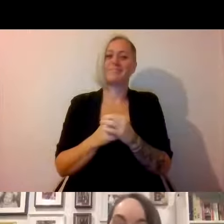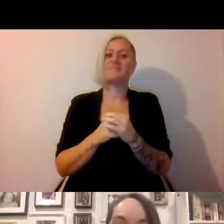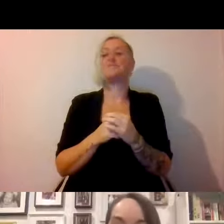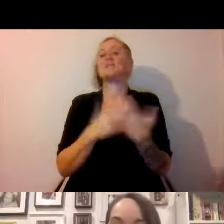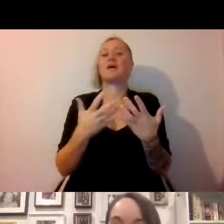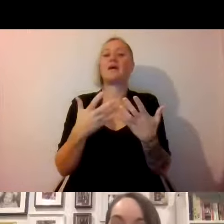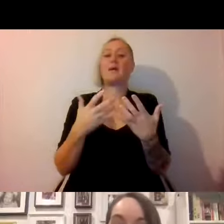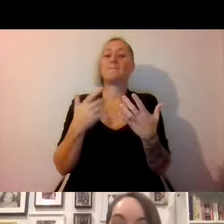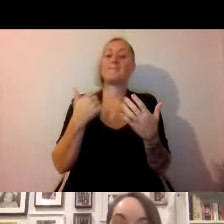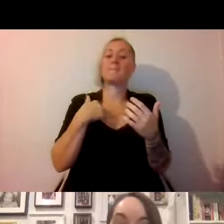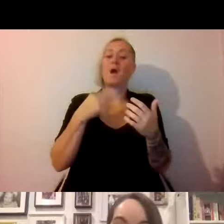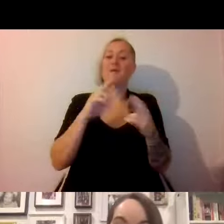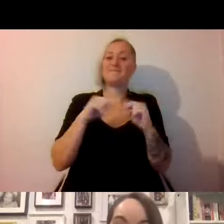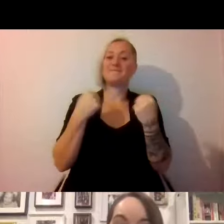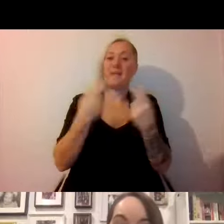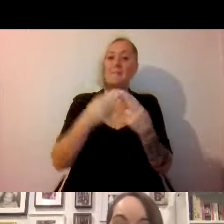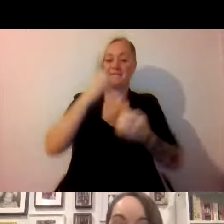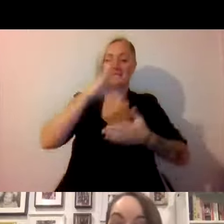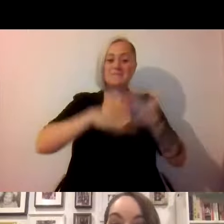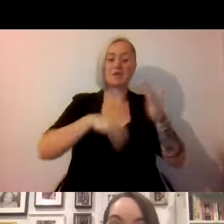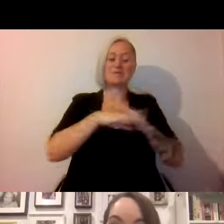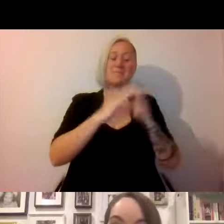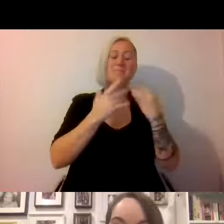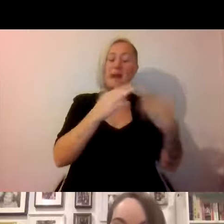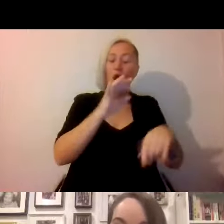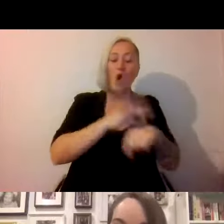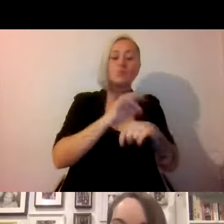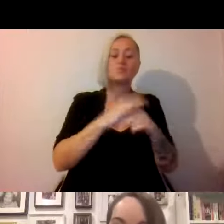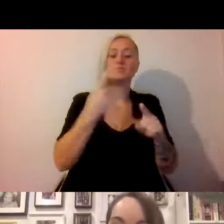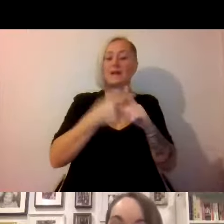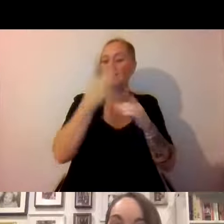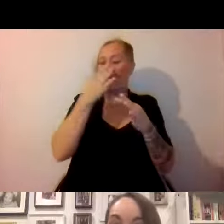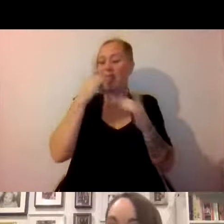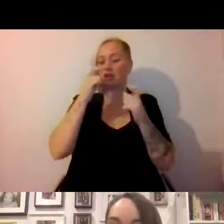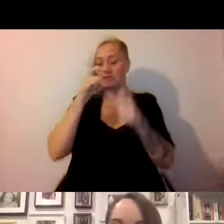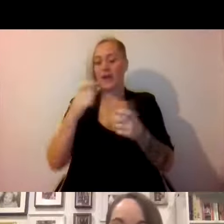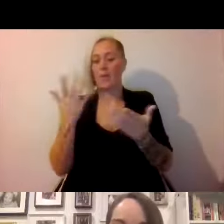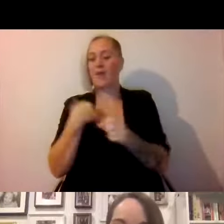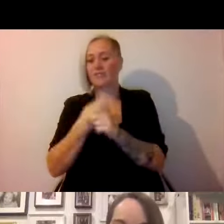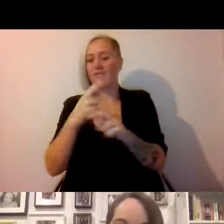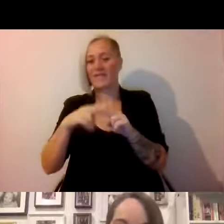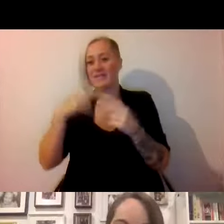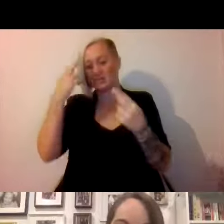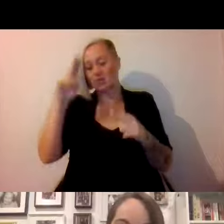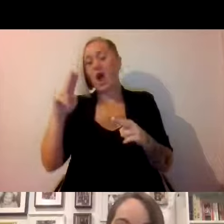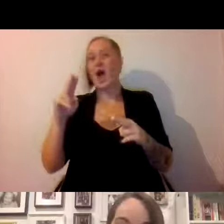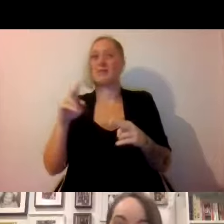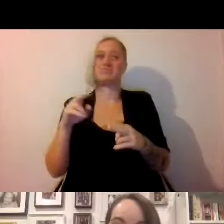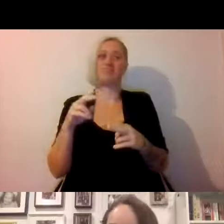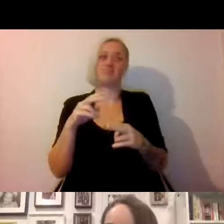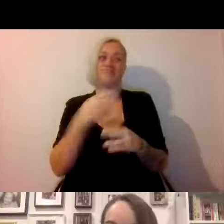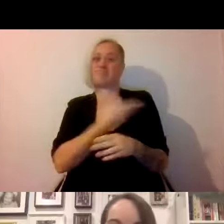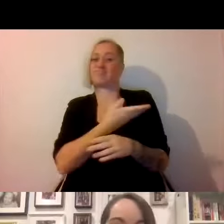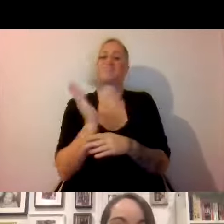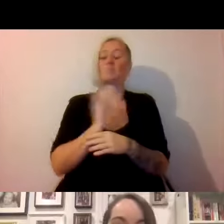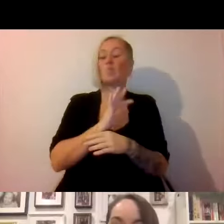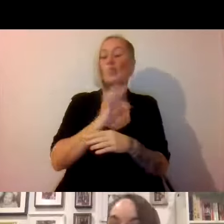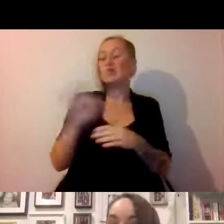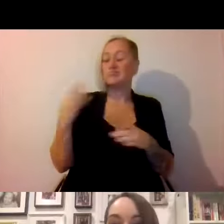hospitals in Sydney and then in the aged care system where my grandfather eventually died was far from positive.